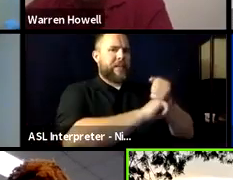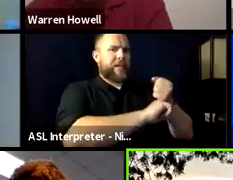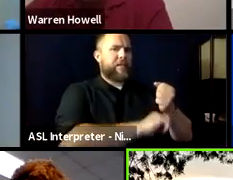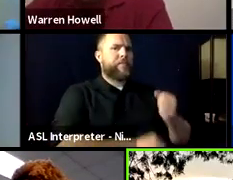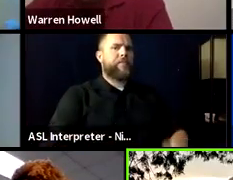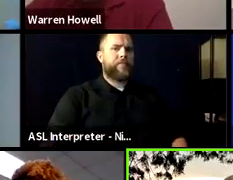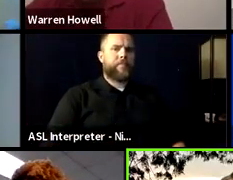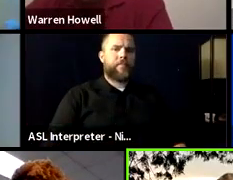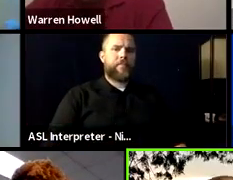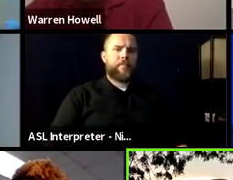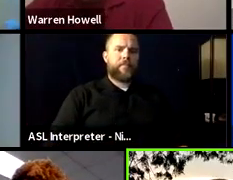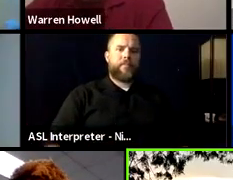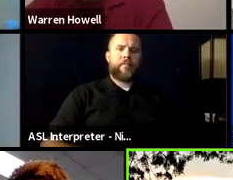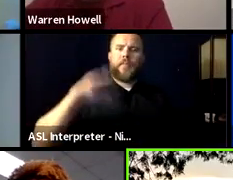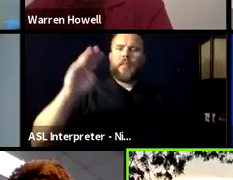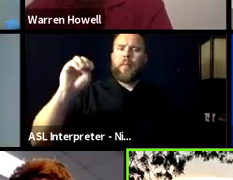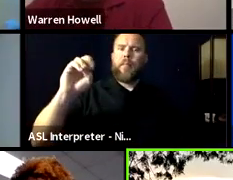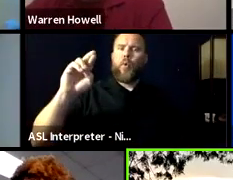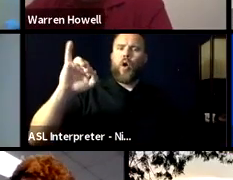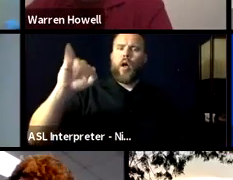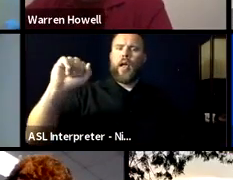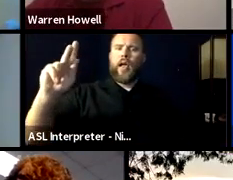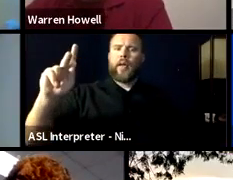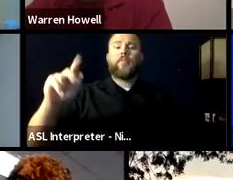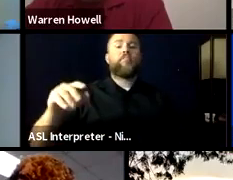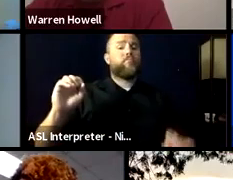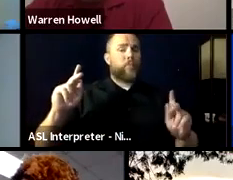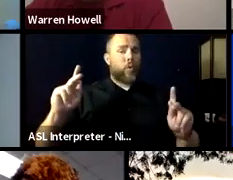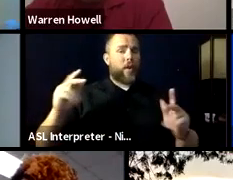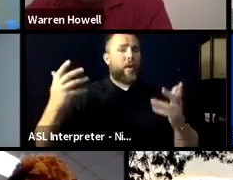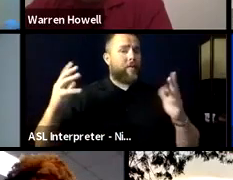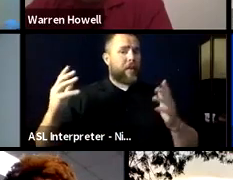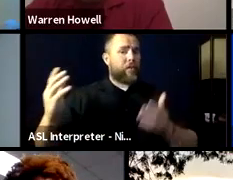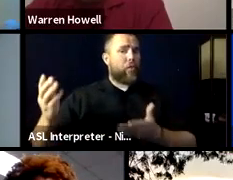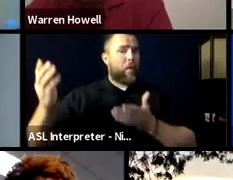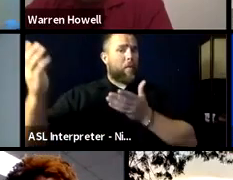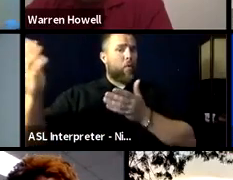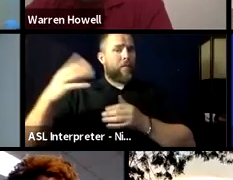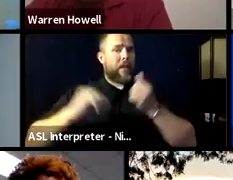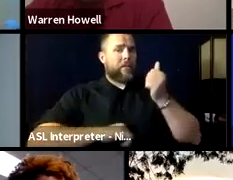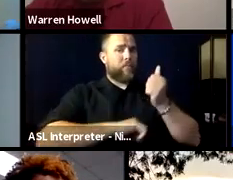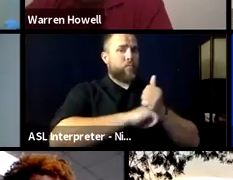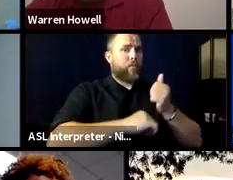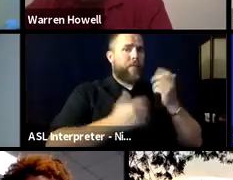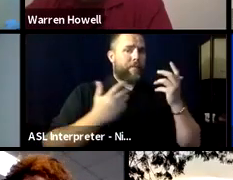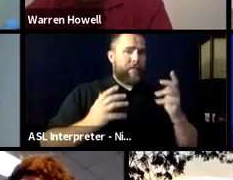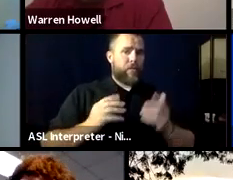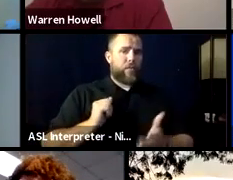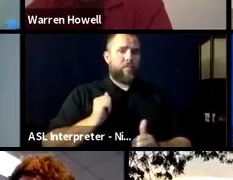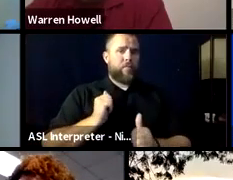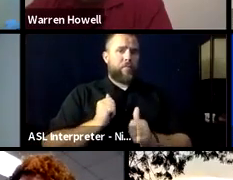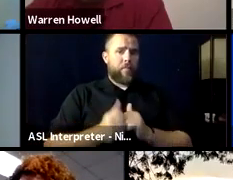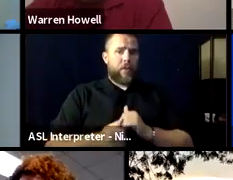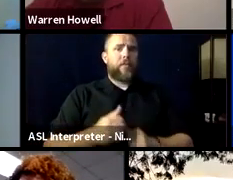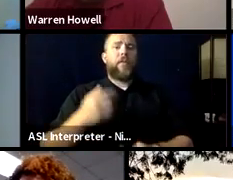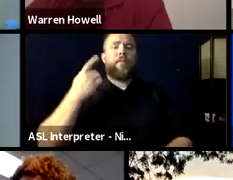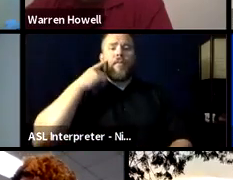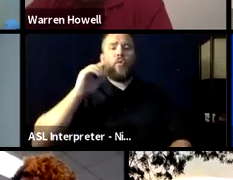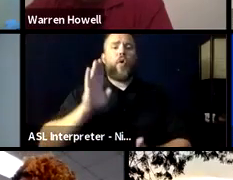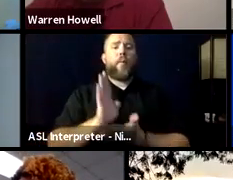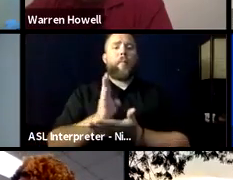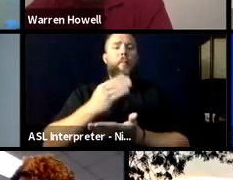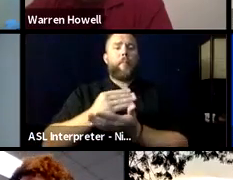Monica Moriak, I second that. Okay, it has been moved and seconded that we approve the Citizens Budget Oversight Committee